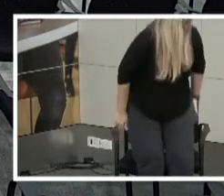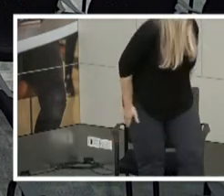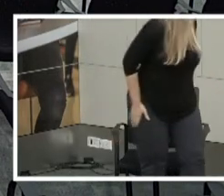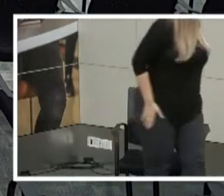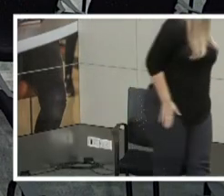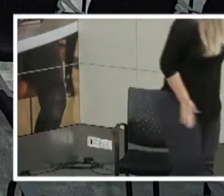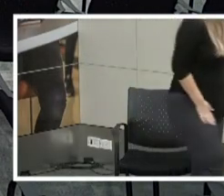p.m.